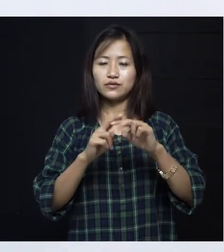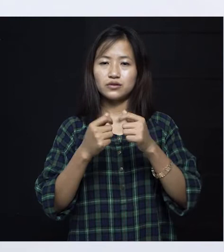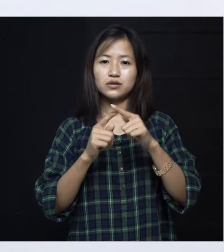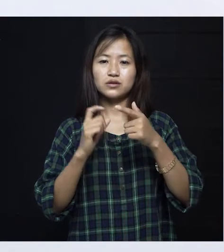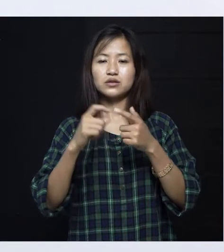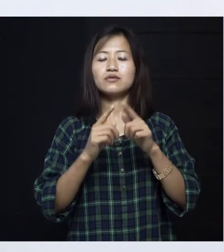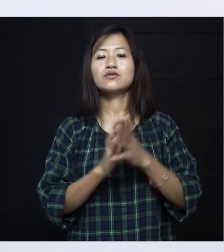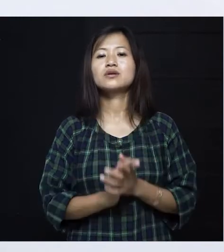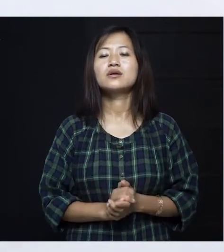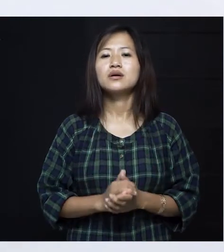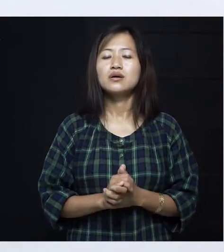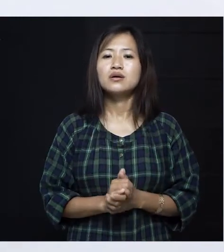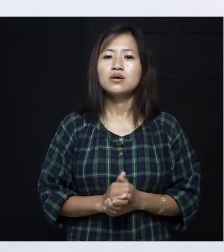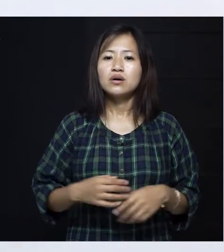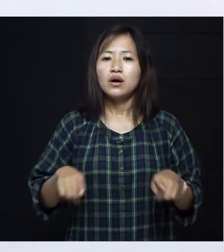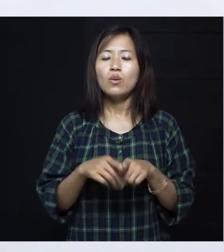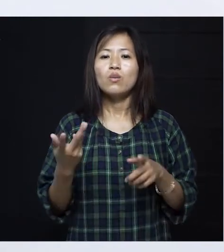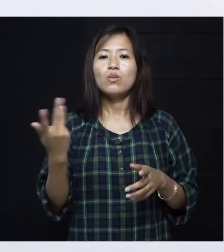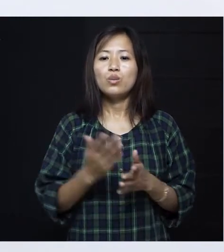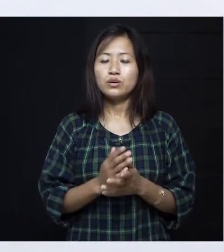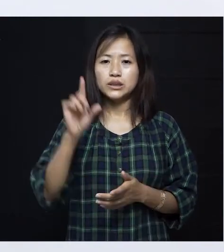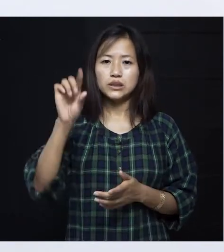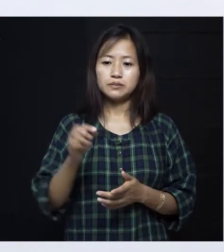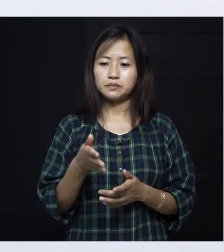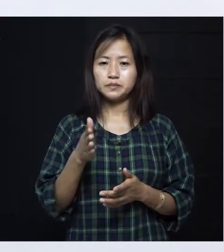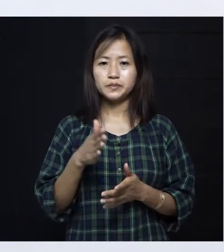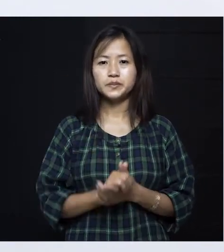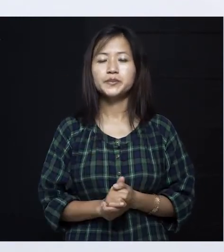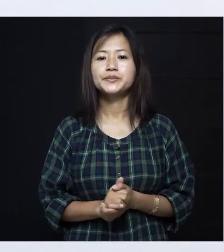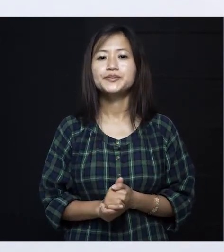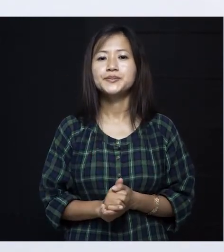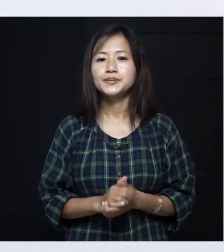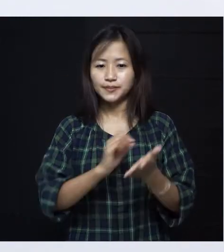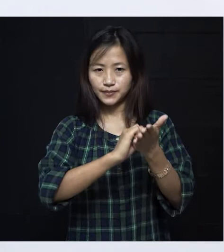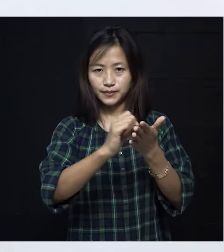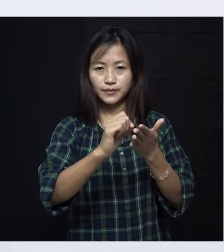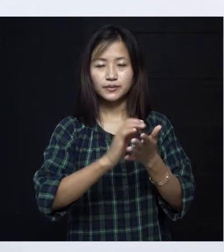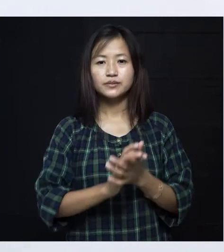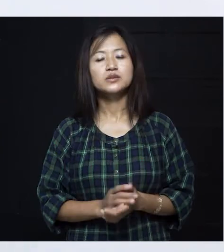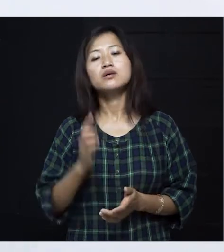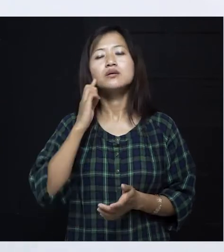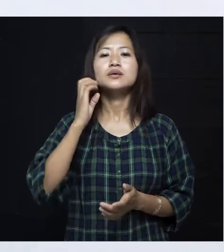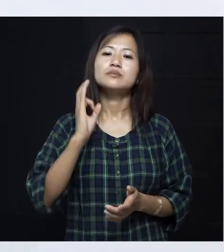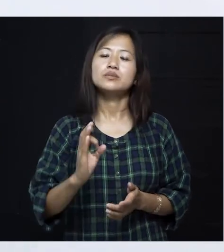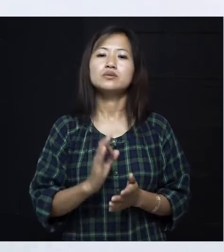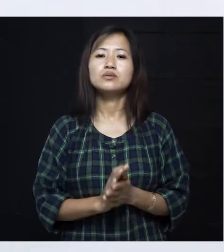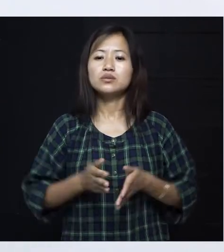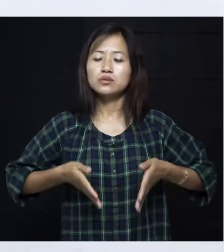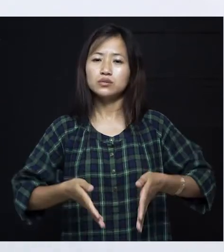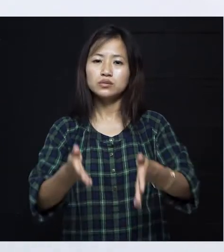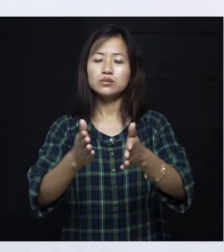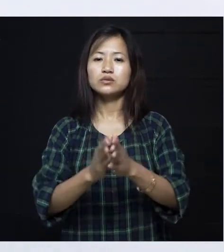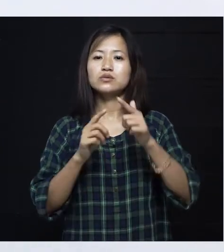or advantages and disadvantages and whatnot. So here they have written this, the importance of